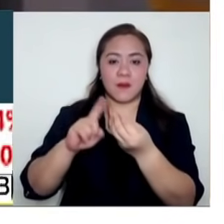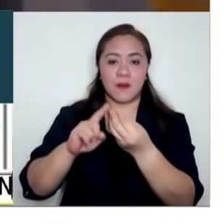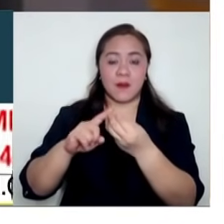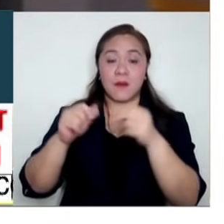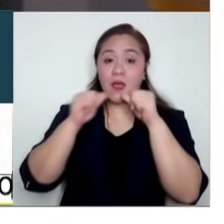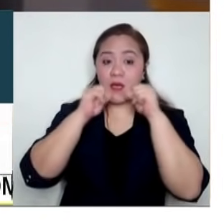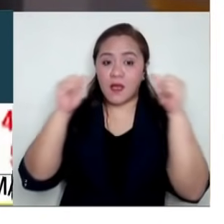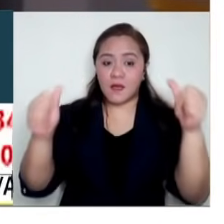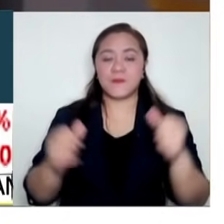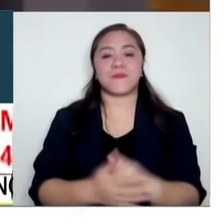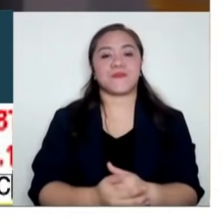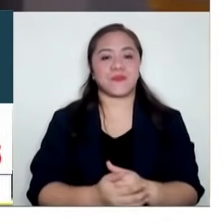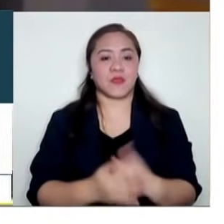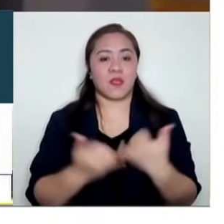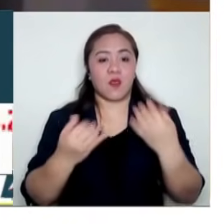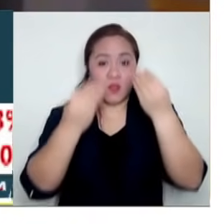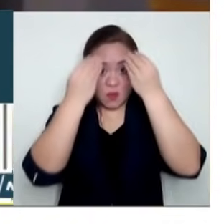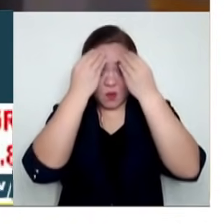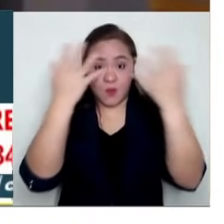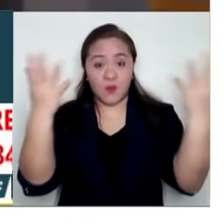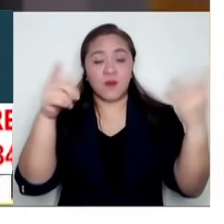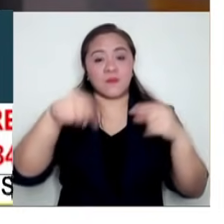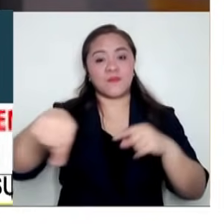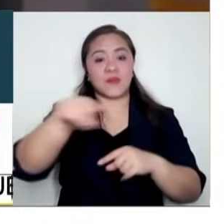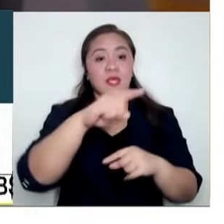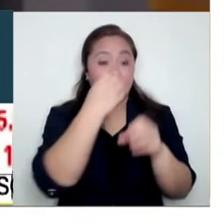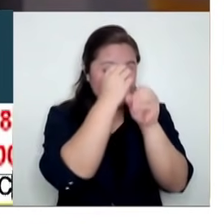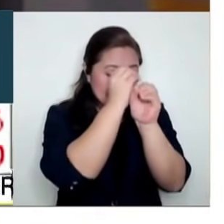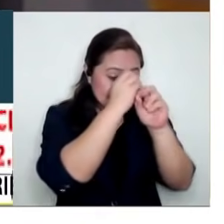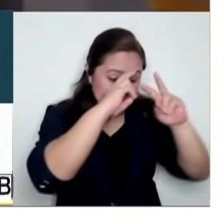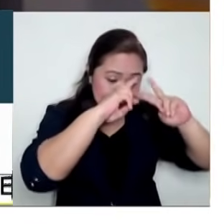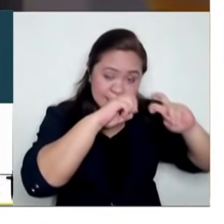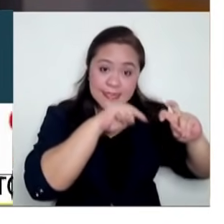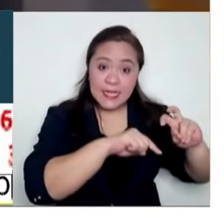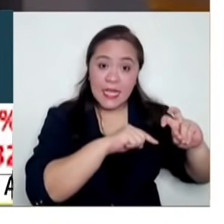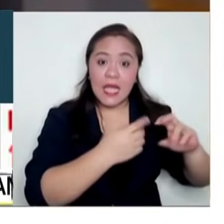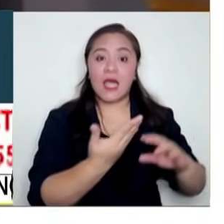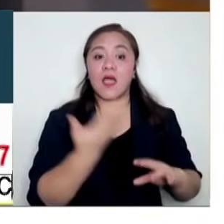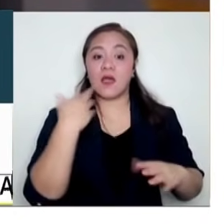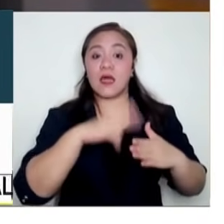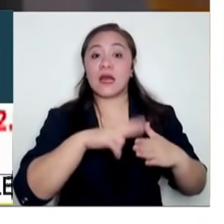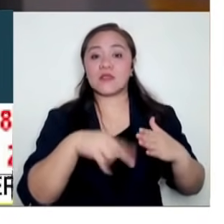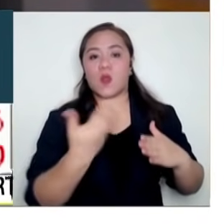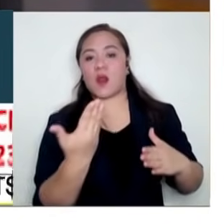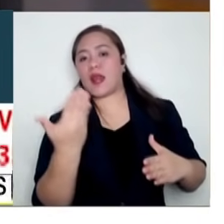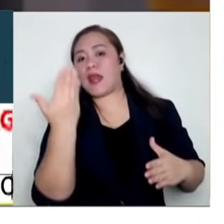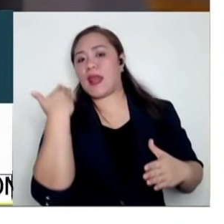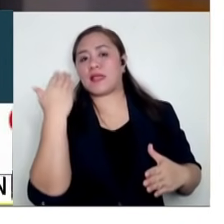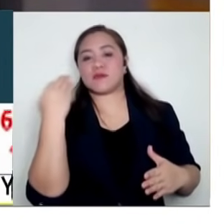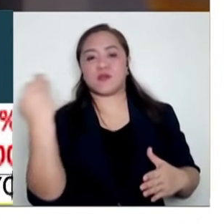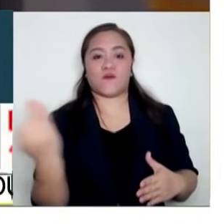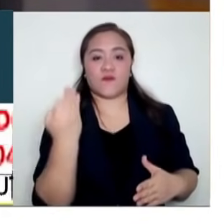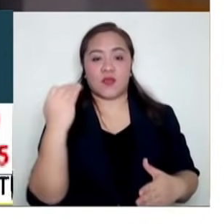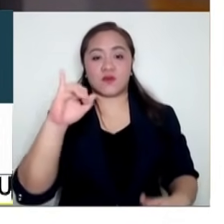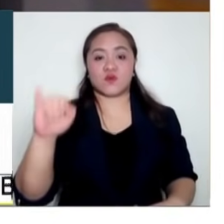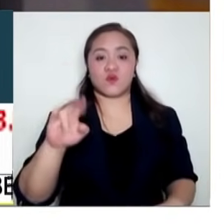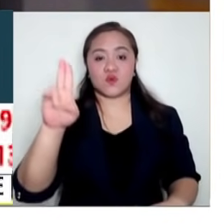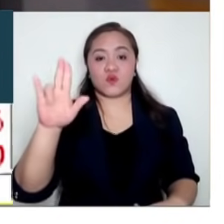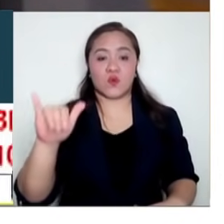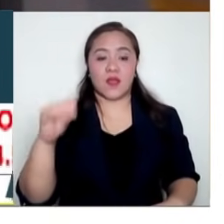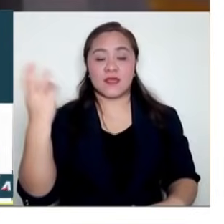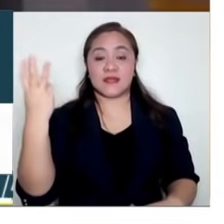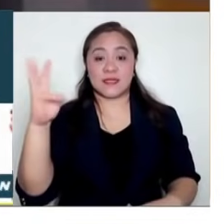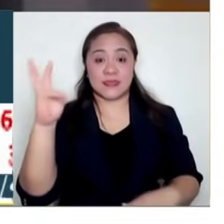inform everybody that this whole genome sequencing result came out last Friday, that was July 16, and immediately we called on